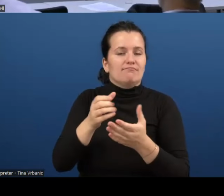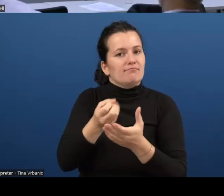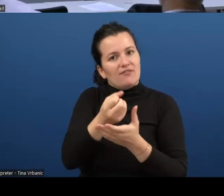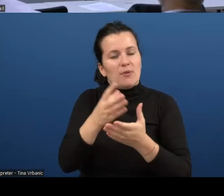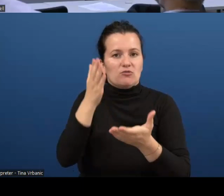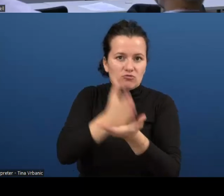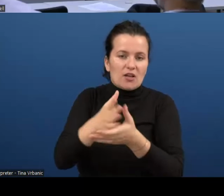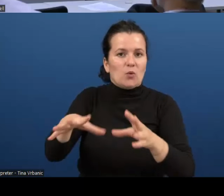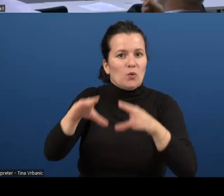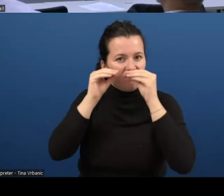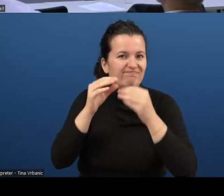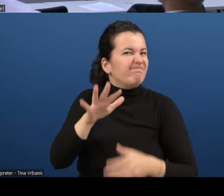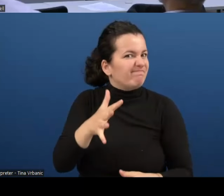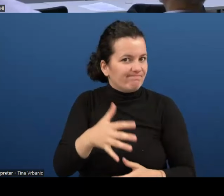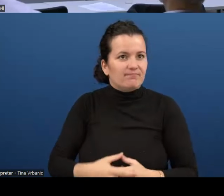some examples.